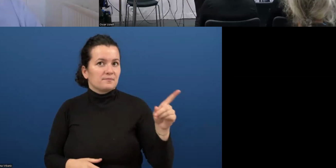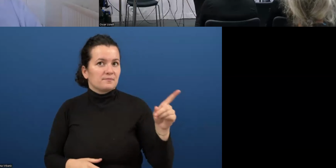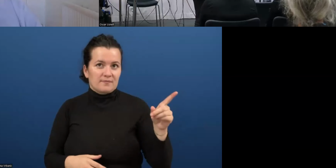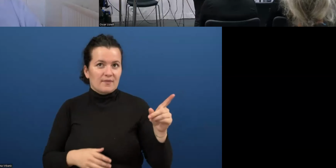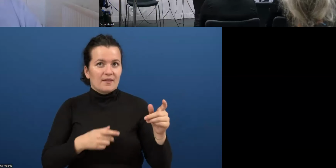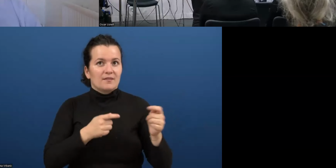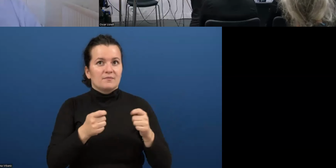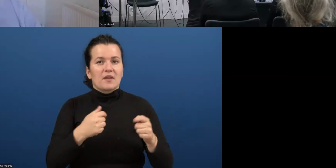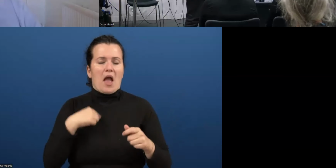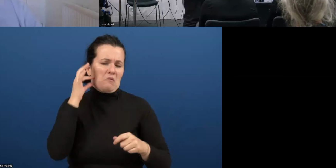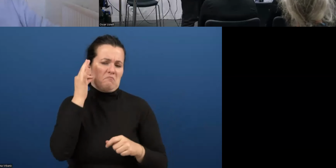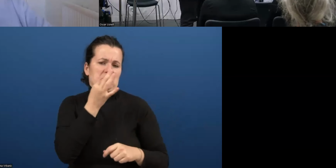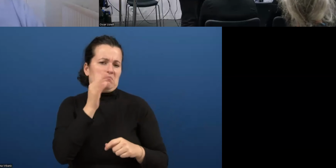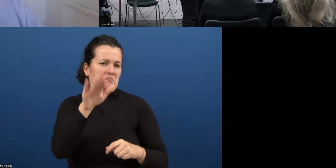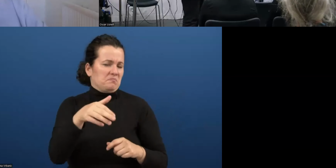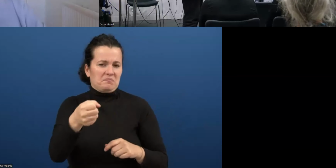my headset.